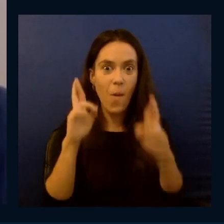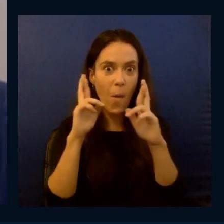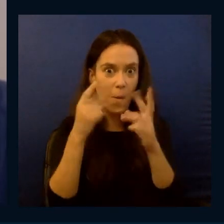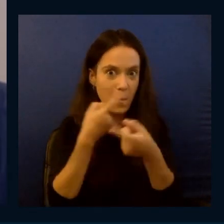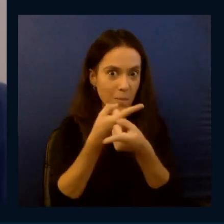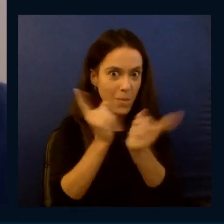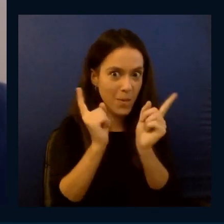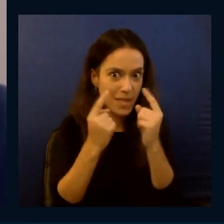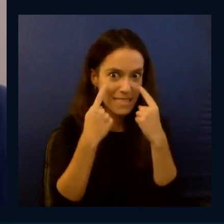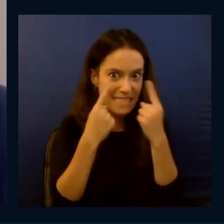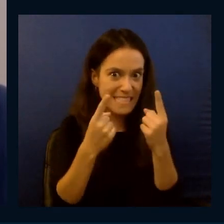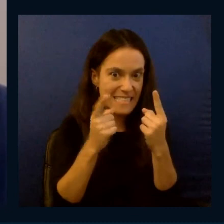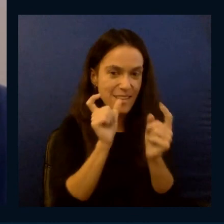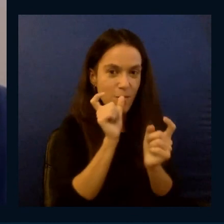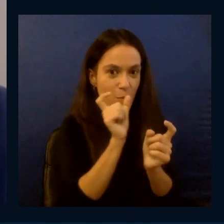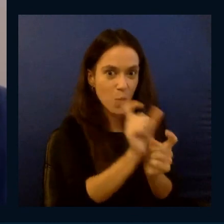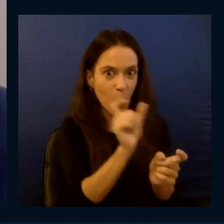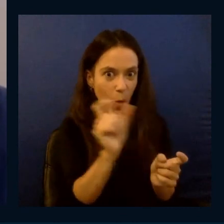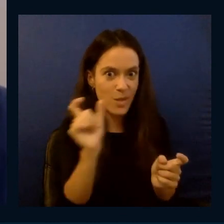right now.